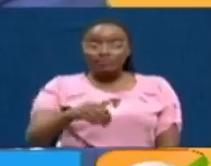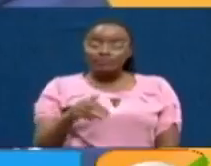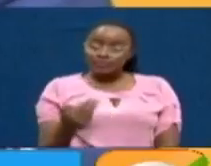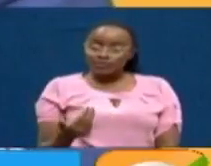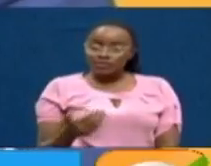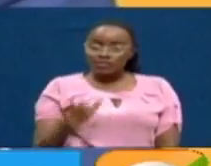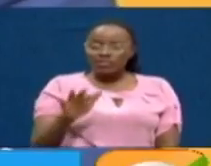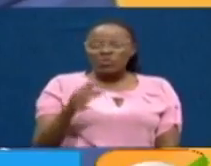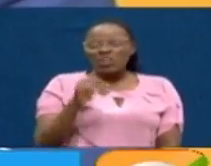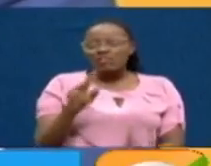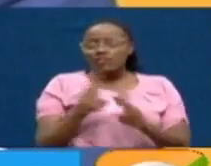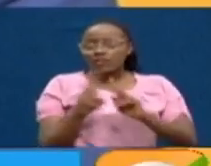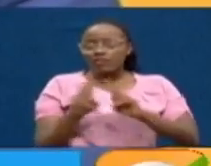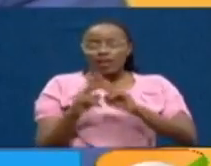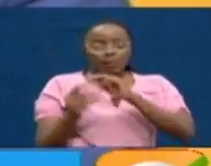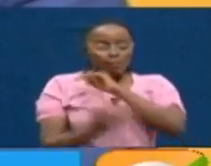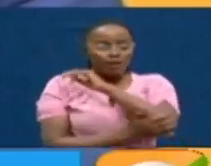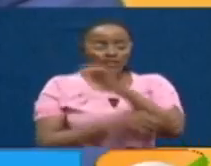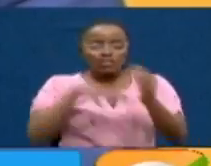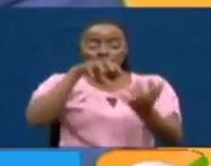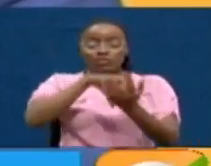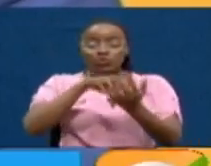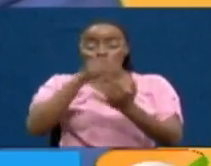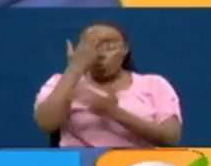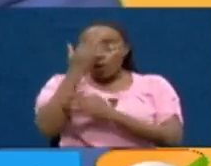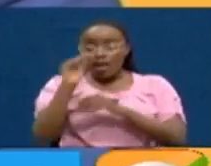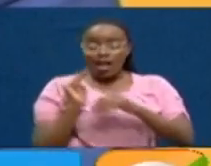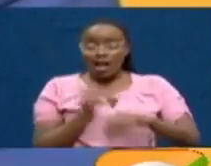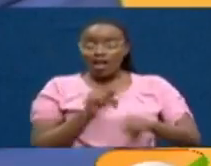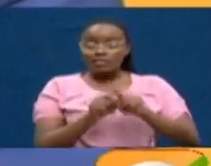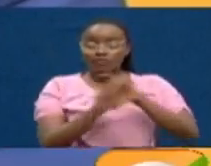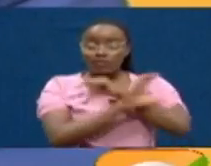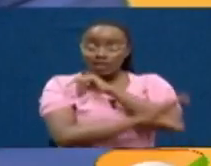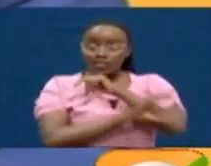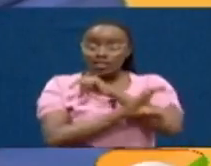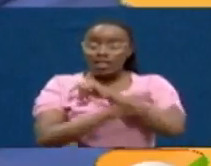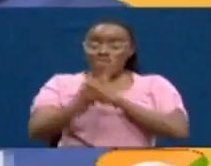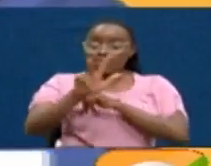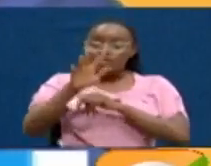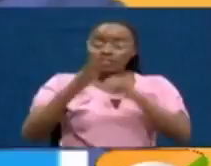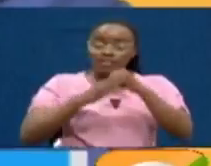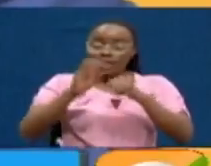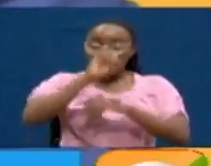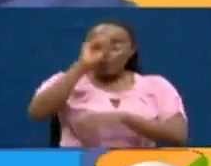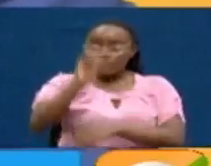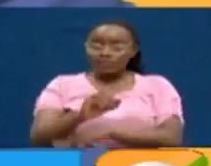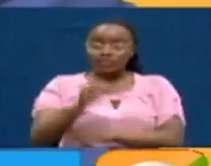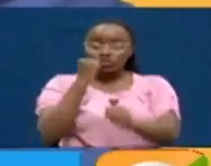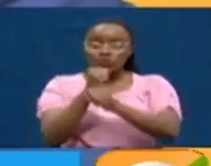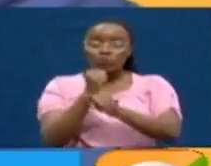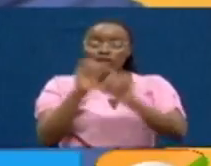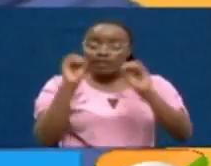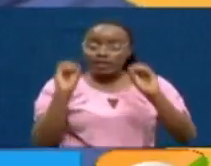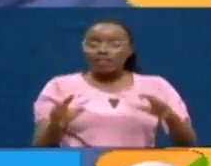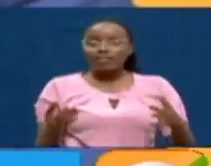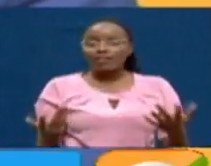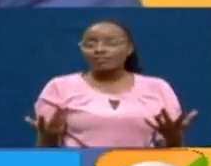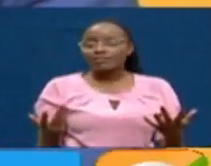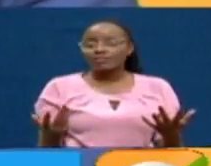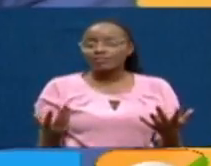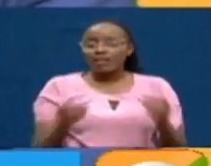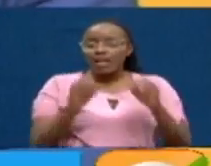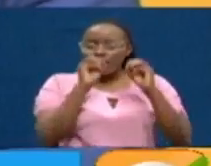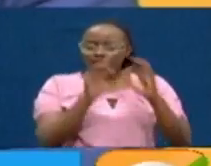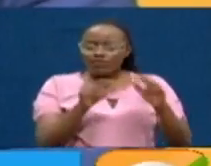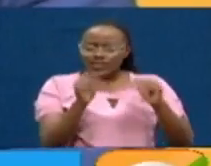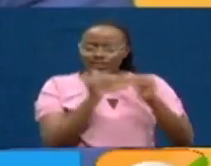very pathetic situation because as a country, we are at about 39% level of unemployment. Probably you can put the statistics right. If